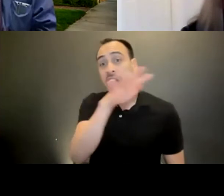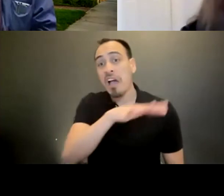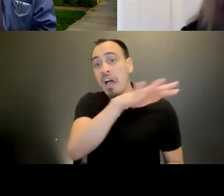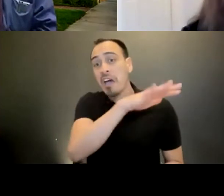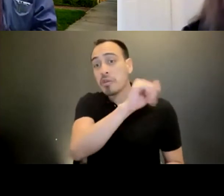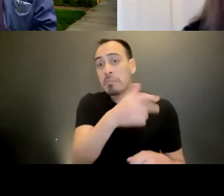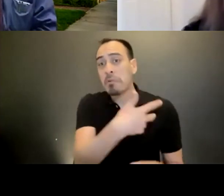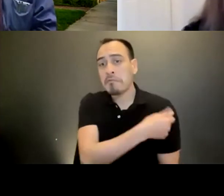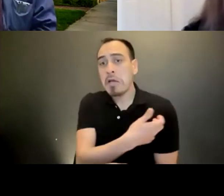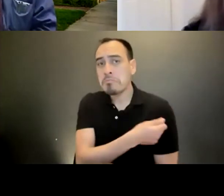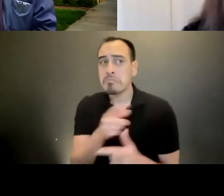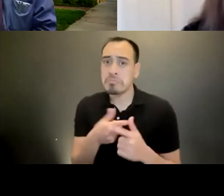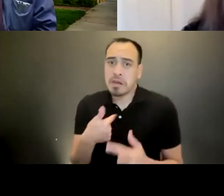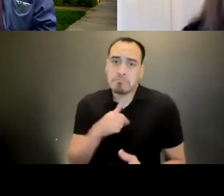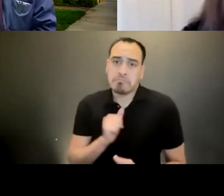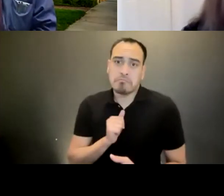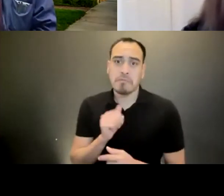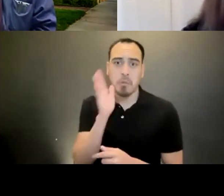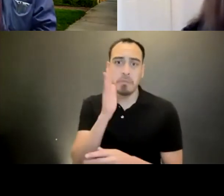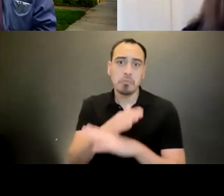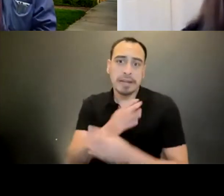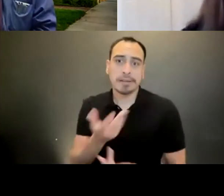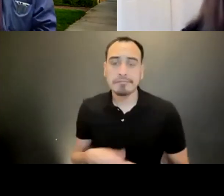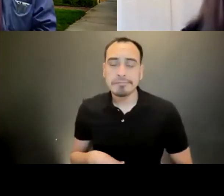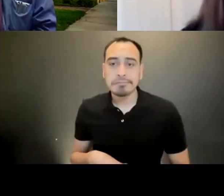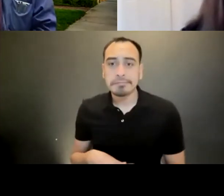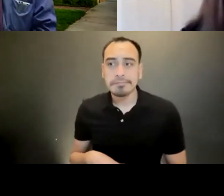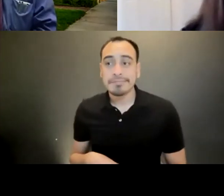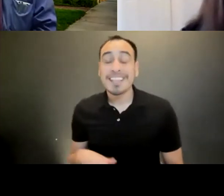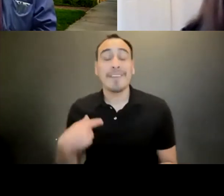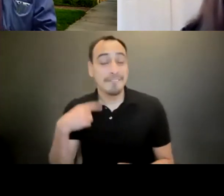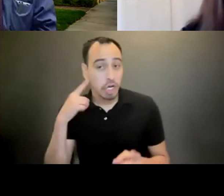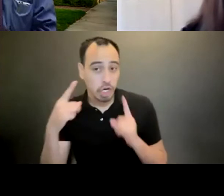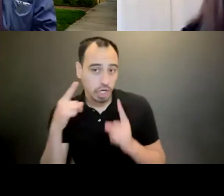anyhow. So that is a comment that I have heard.